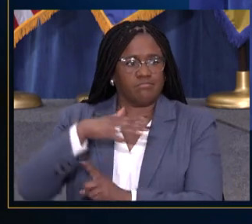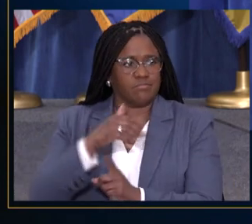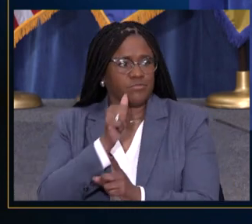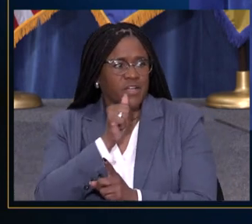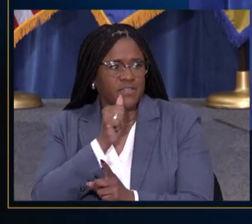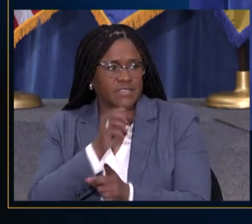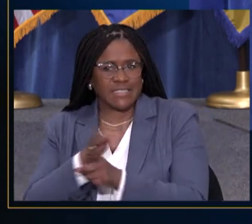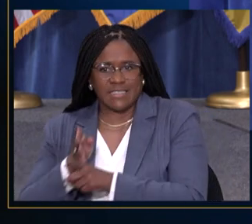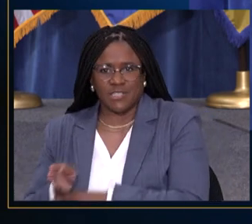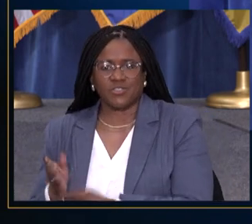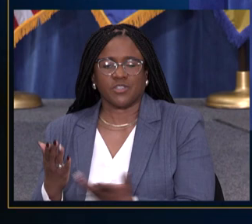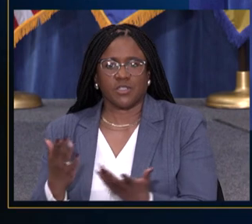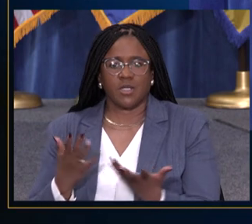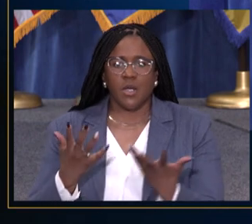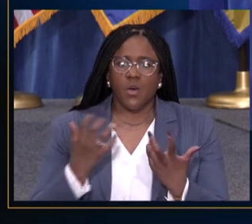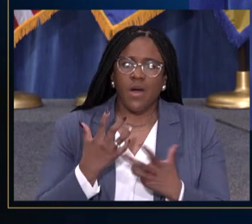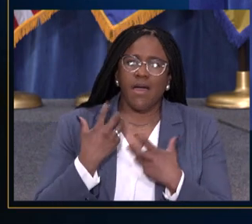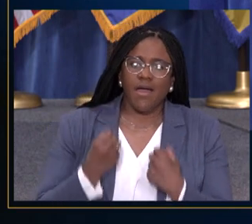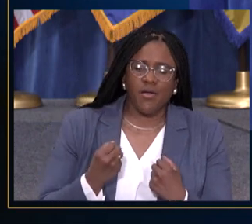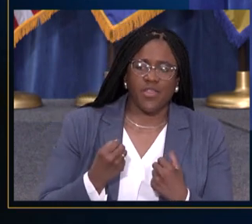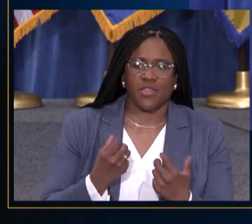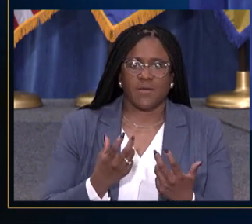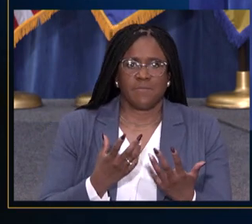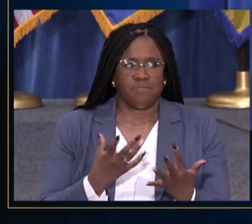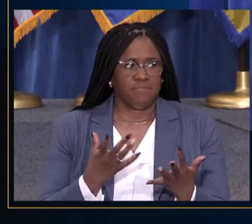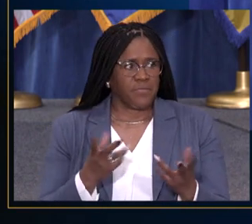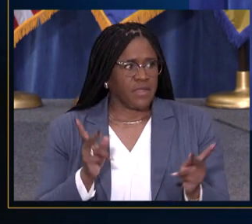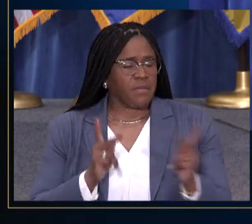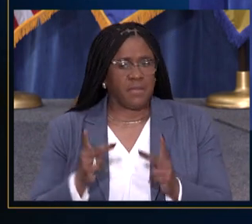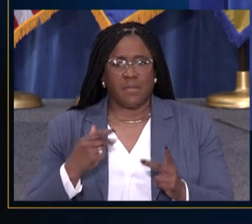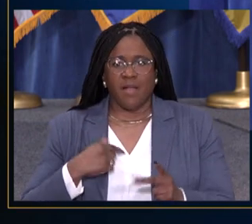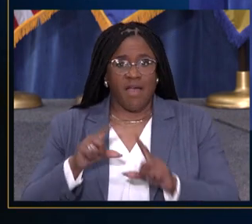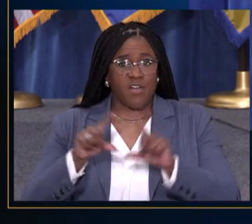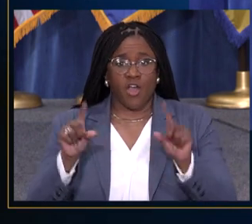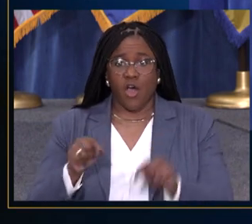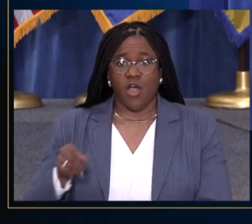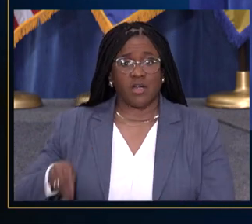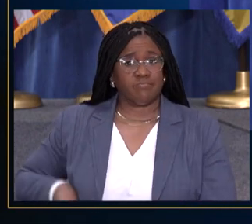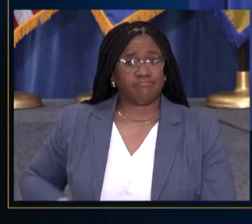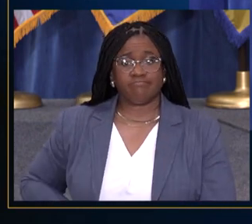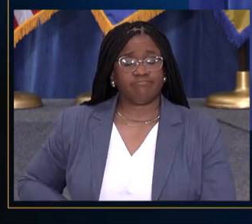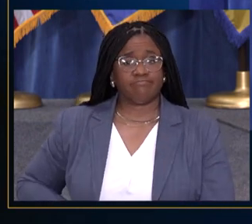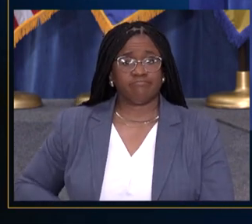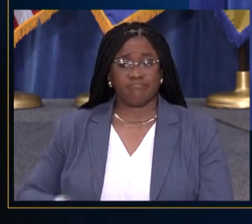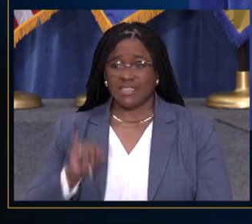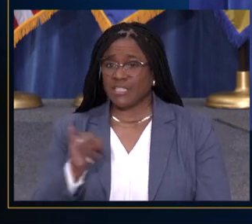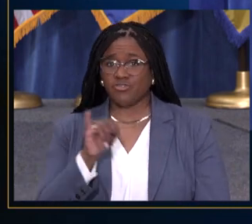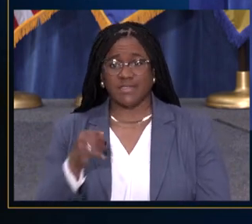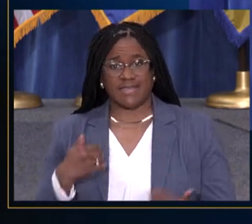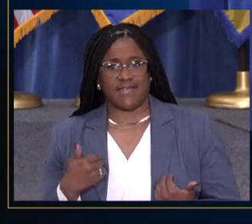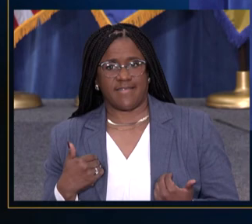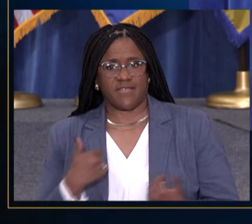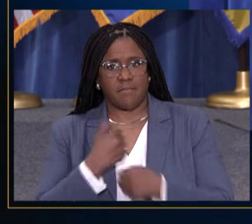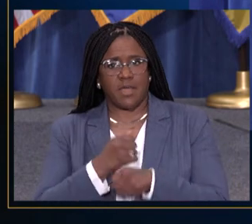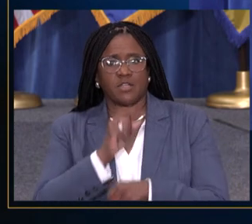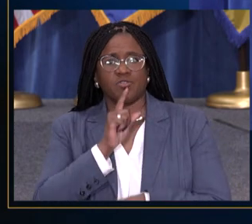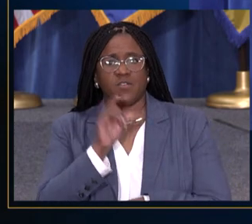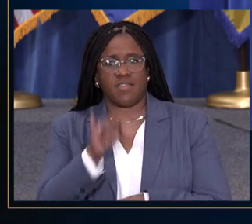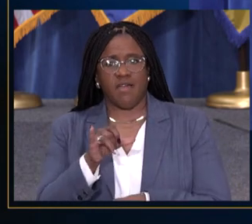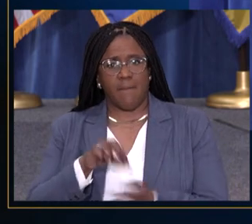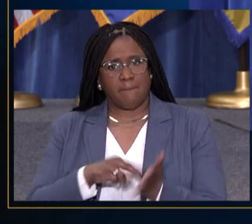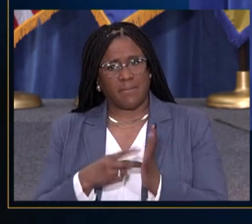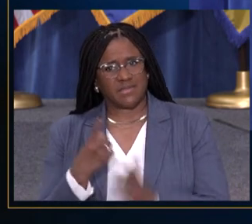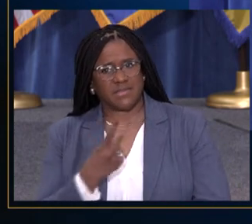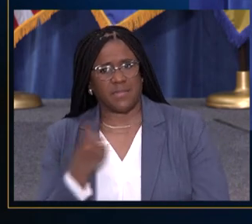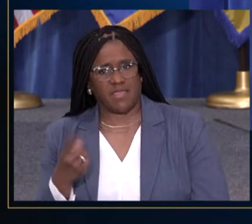wanting to helping people have a card in their pocket that's insurance and make sure that that card is meaningful, that they